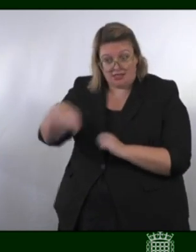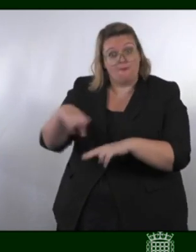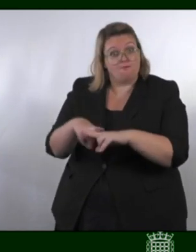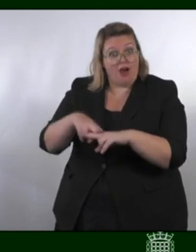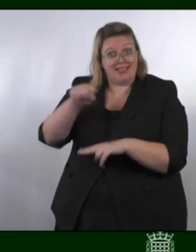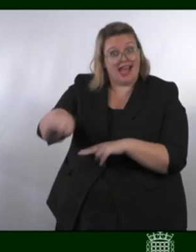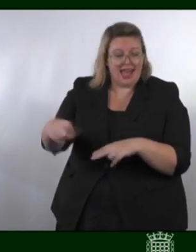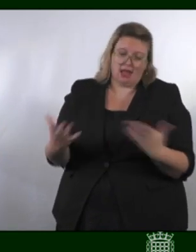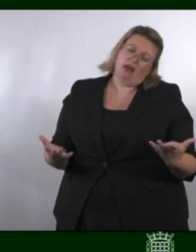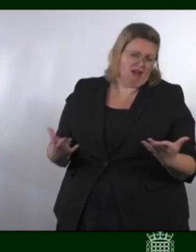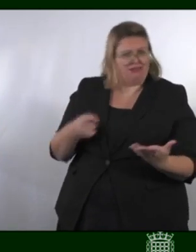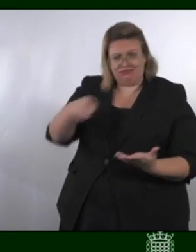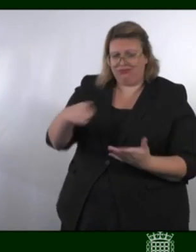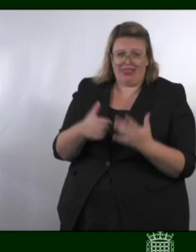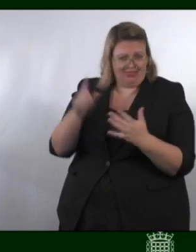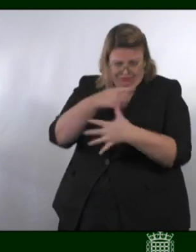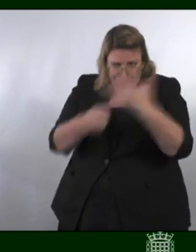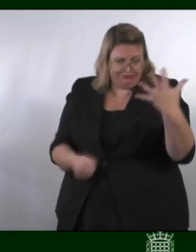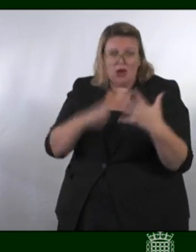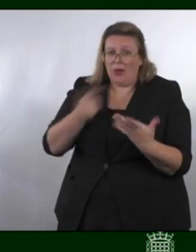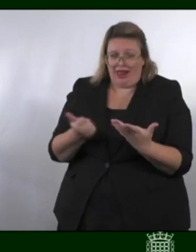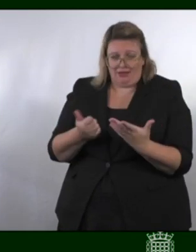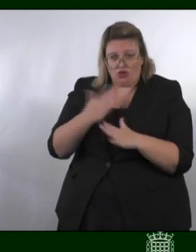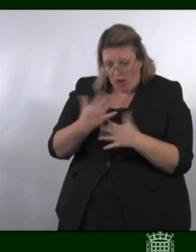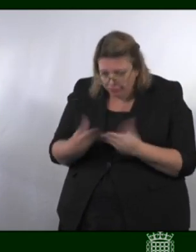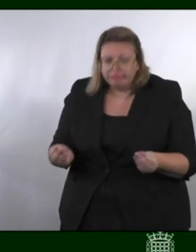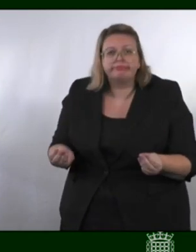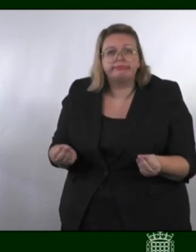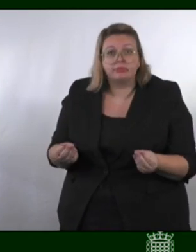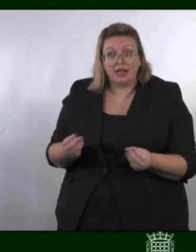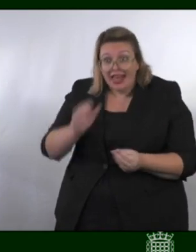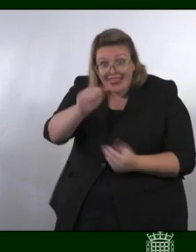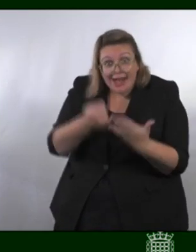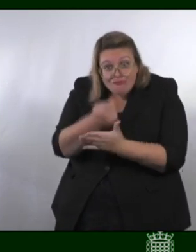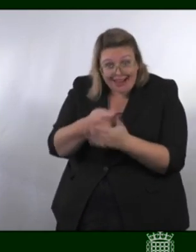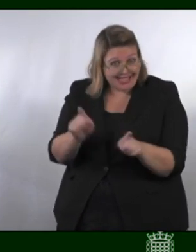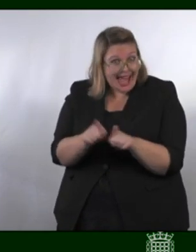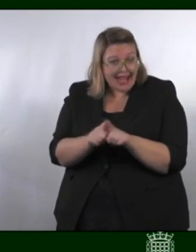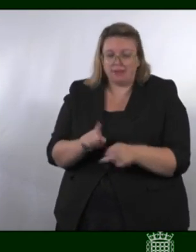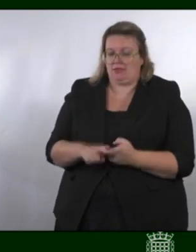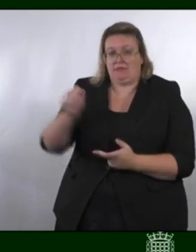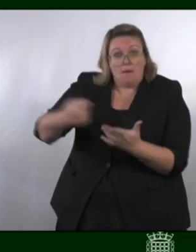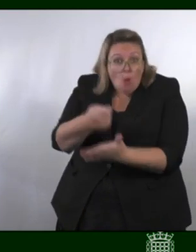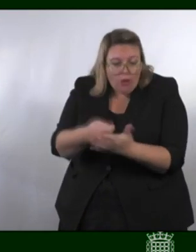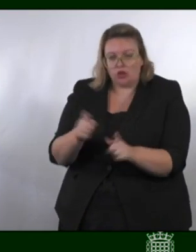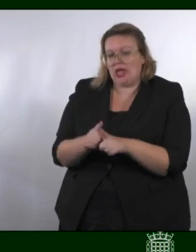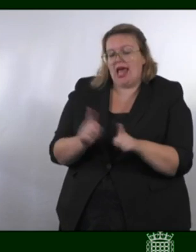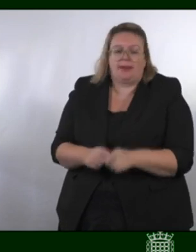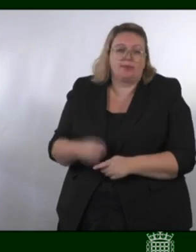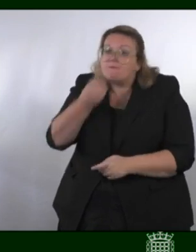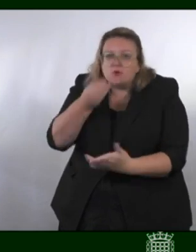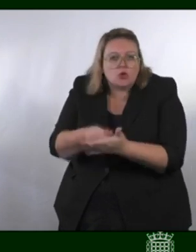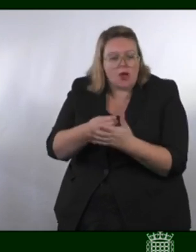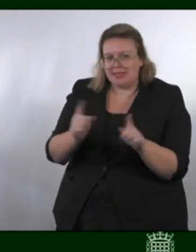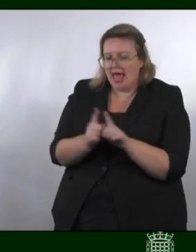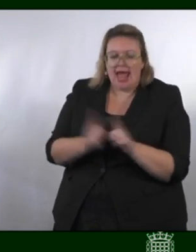That's the reality on Friday in Greater Manchester. But their rent and their mortgage won't be lower, their food and their heating bills won't be lower, and that